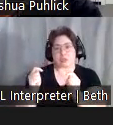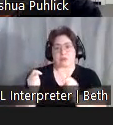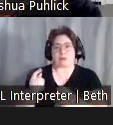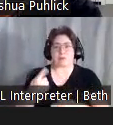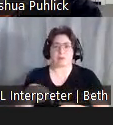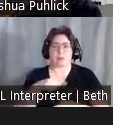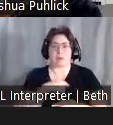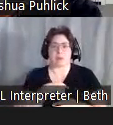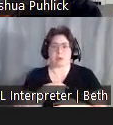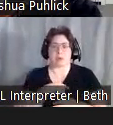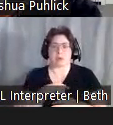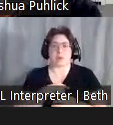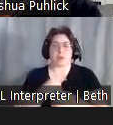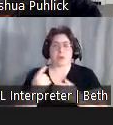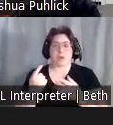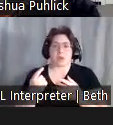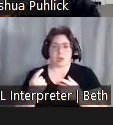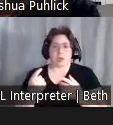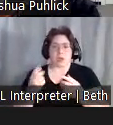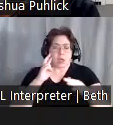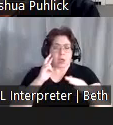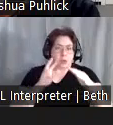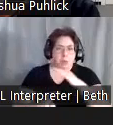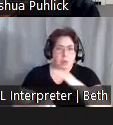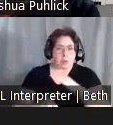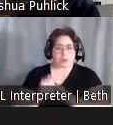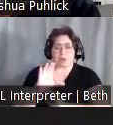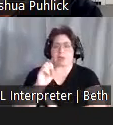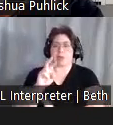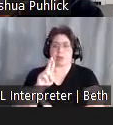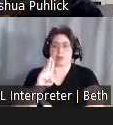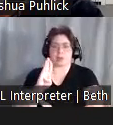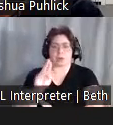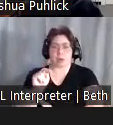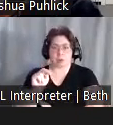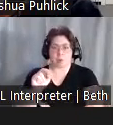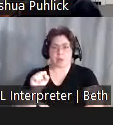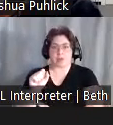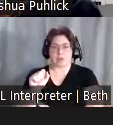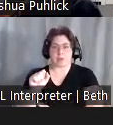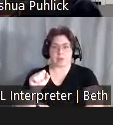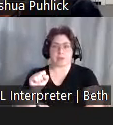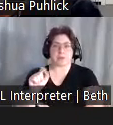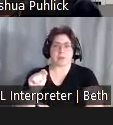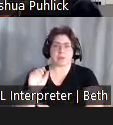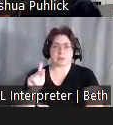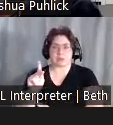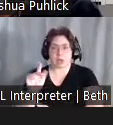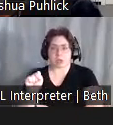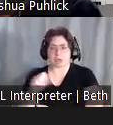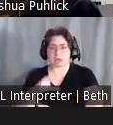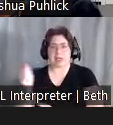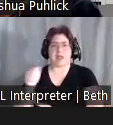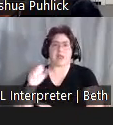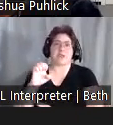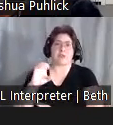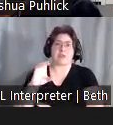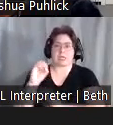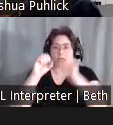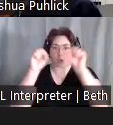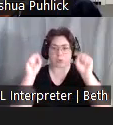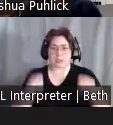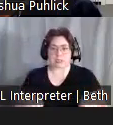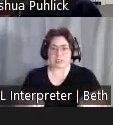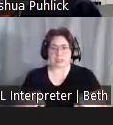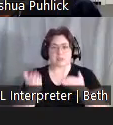stocks and other ecosystem services, take a look at those over time. During my career,